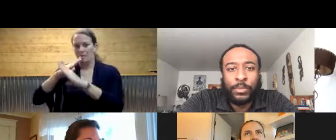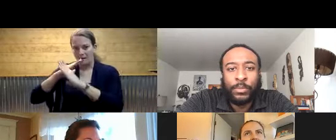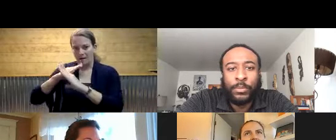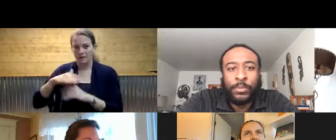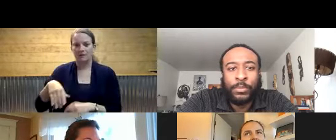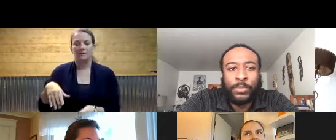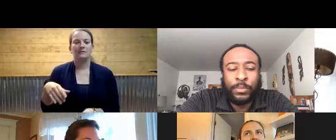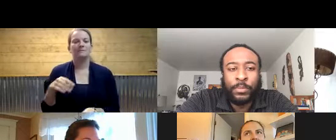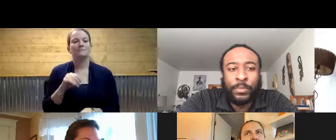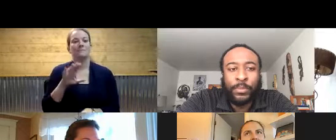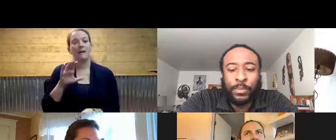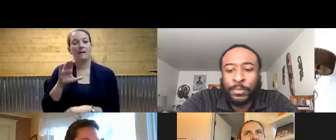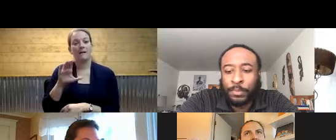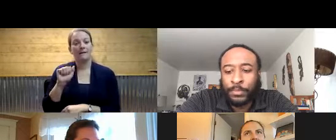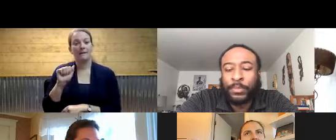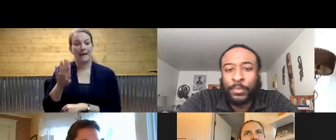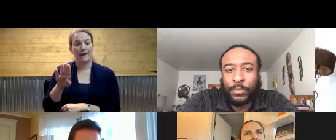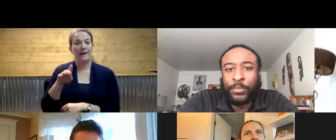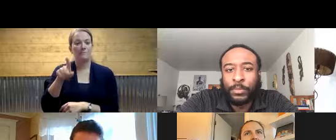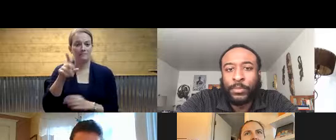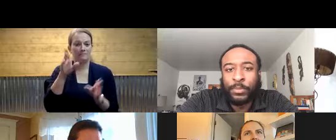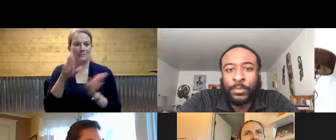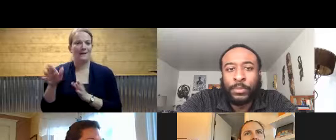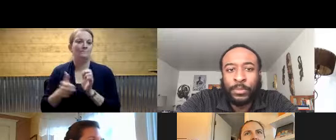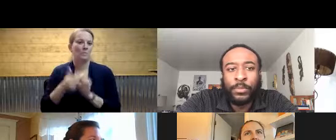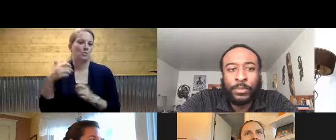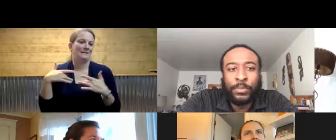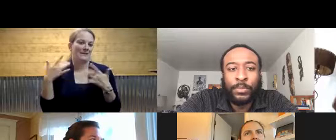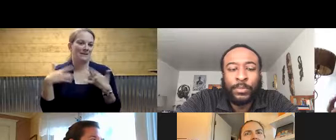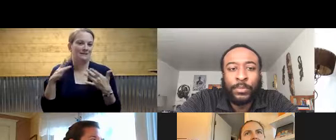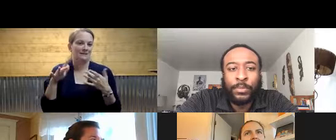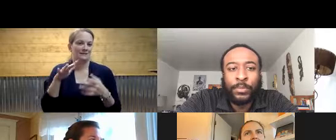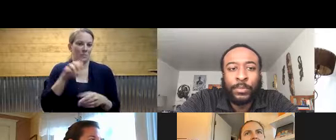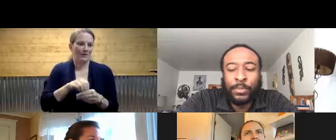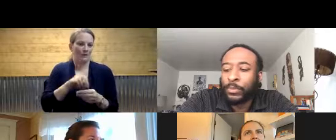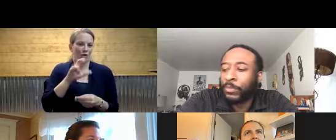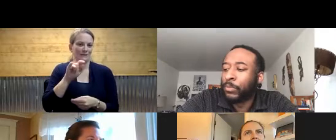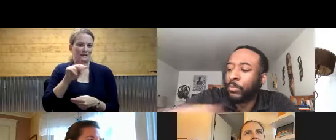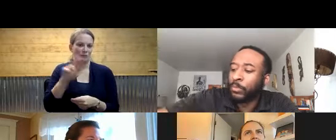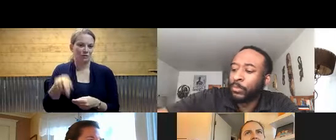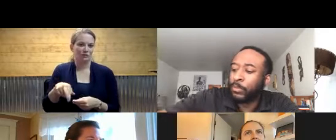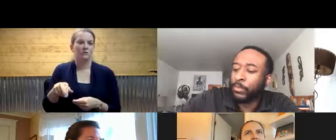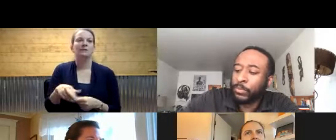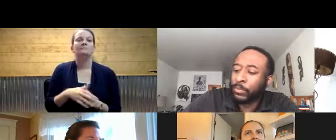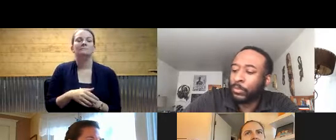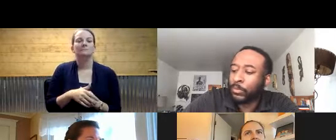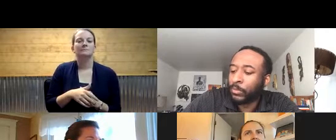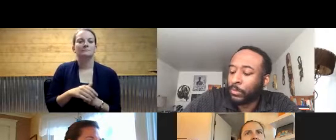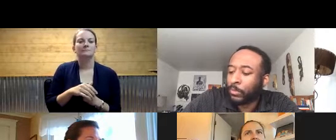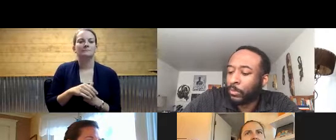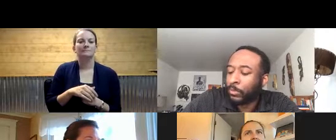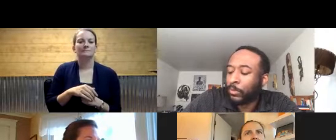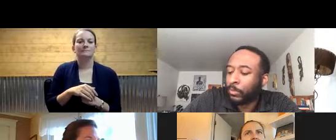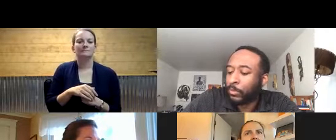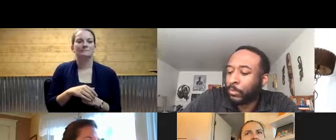of the events at RIT, New York, and that's what you would. That's where you see a lot